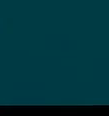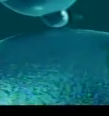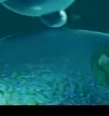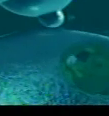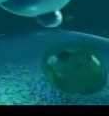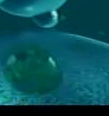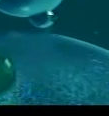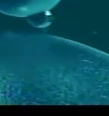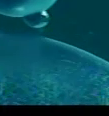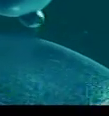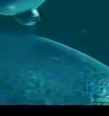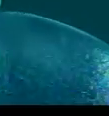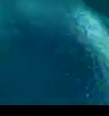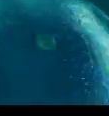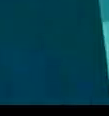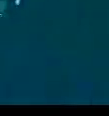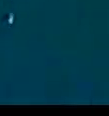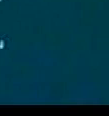foreign